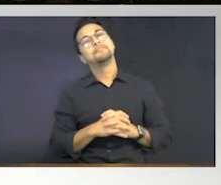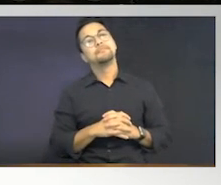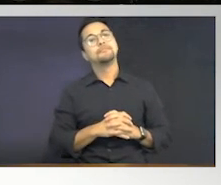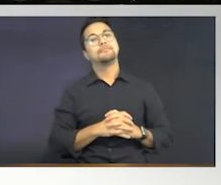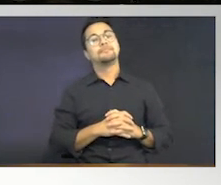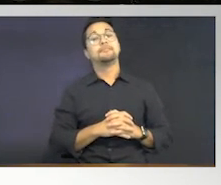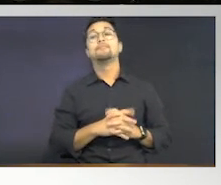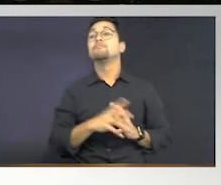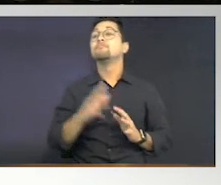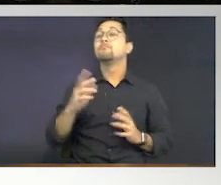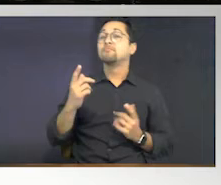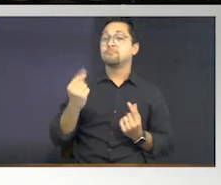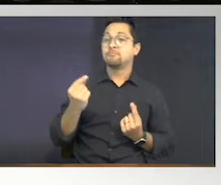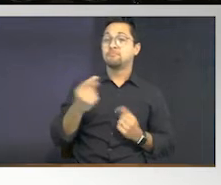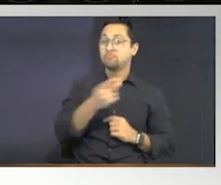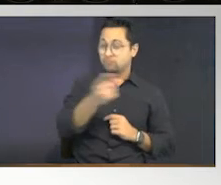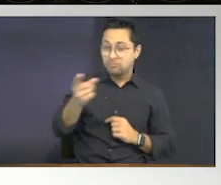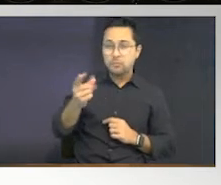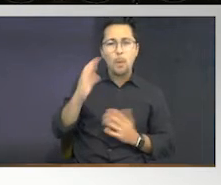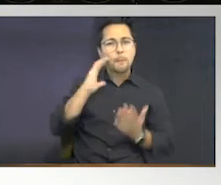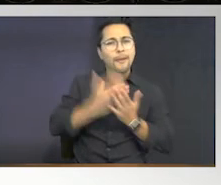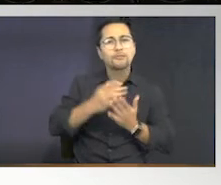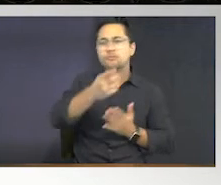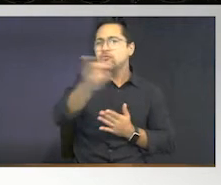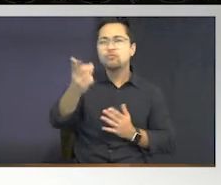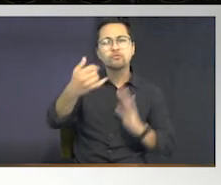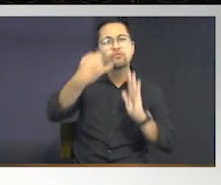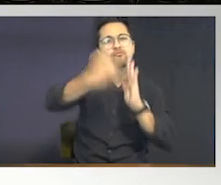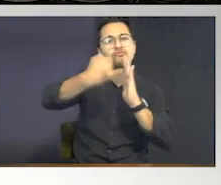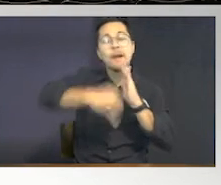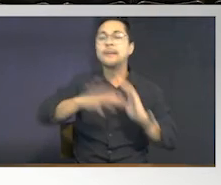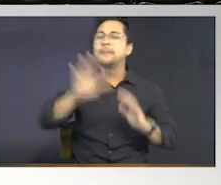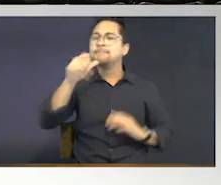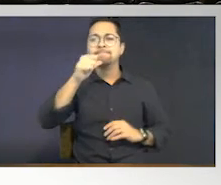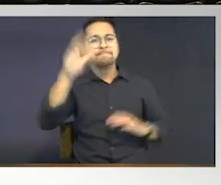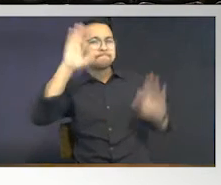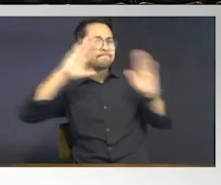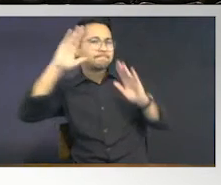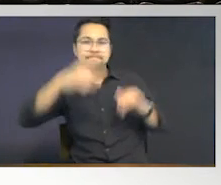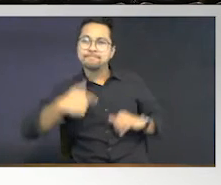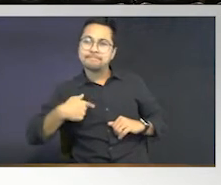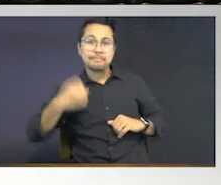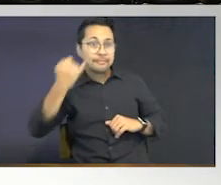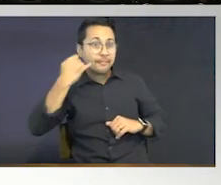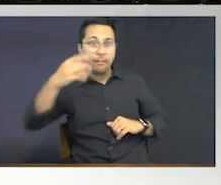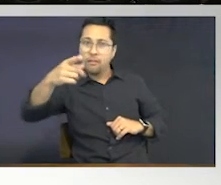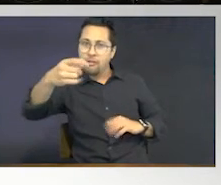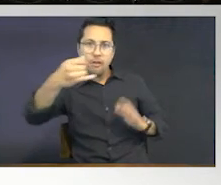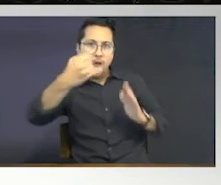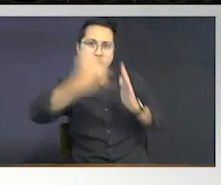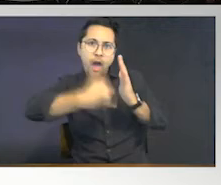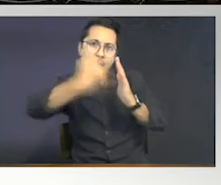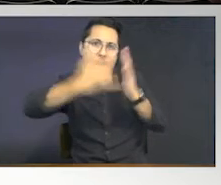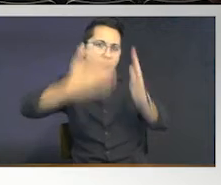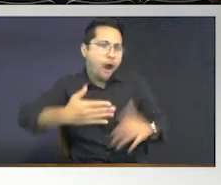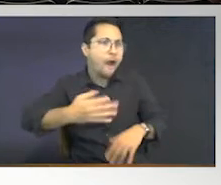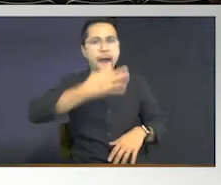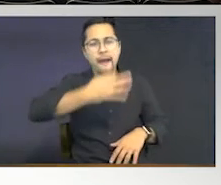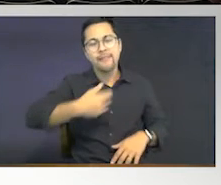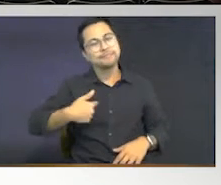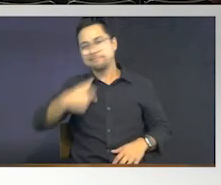So you guys are gonna draw a picture. Now don't worry if you're not an artist, I'm not gonna grade you, right? But you're gonna draw a